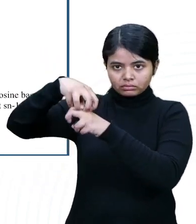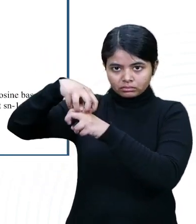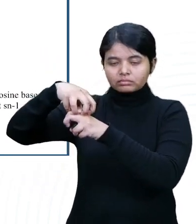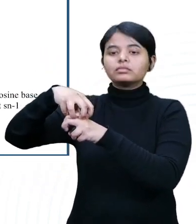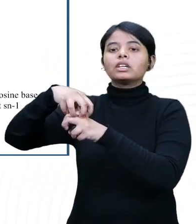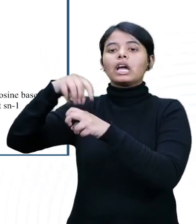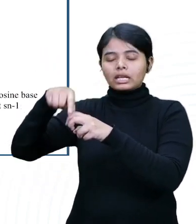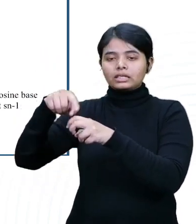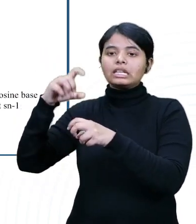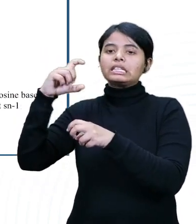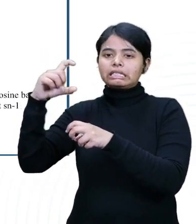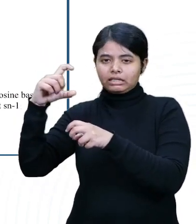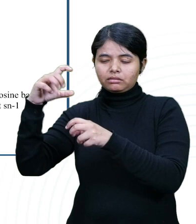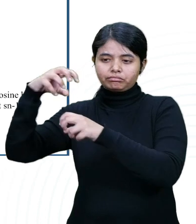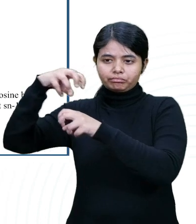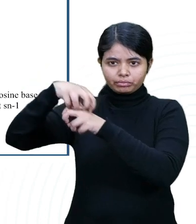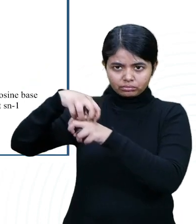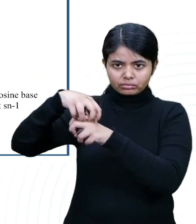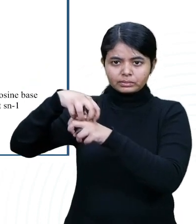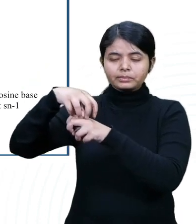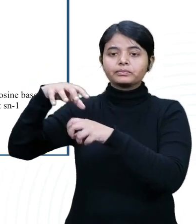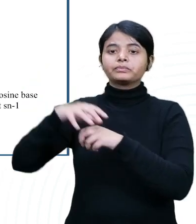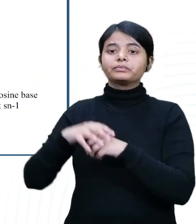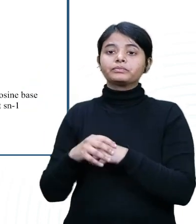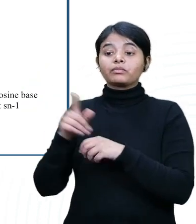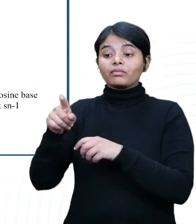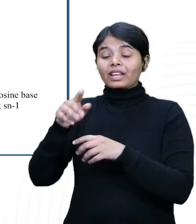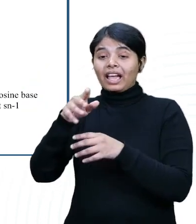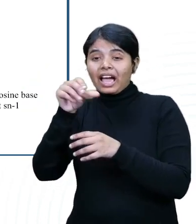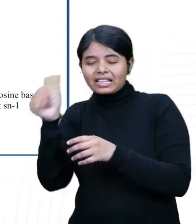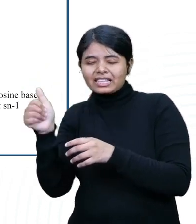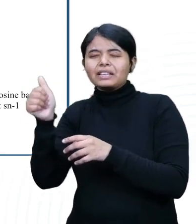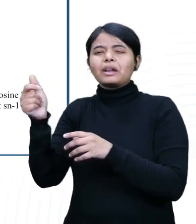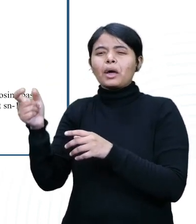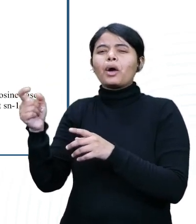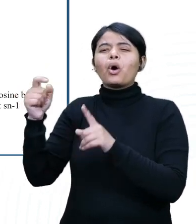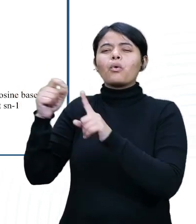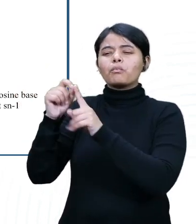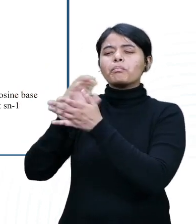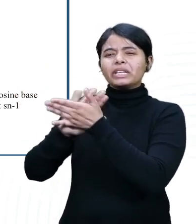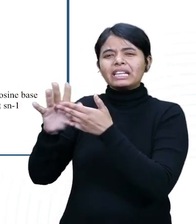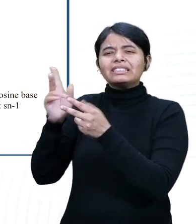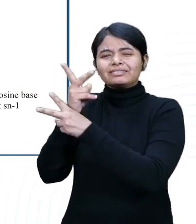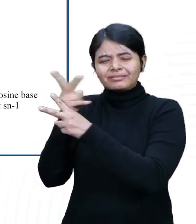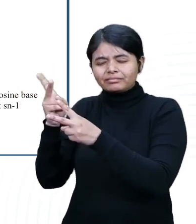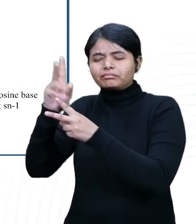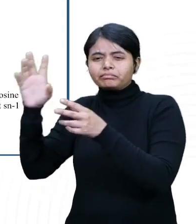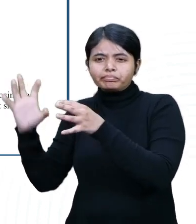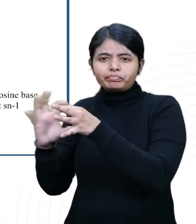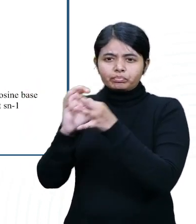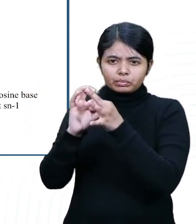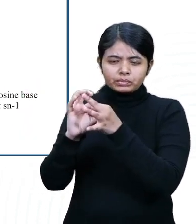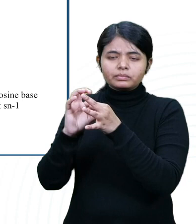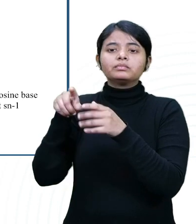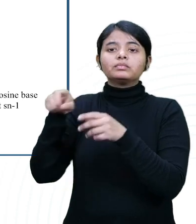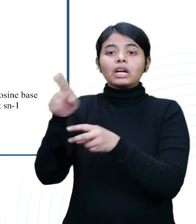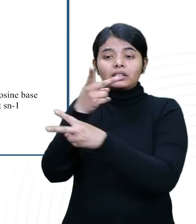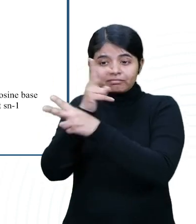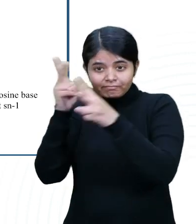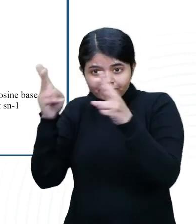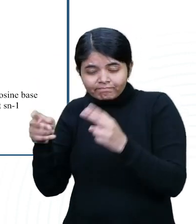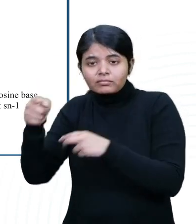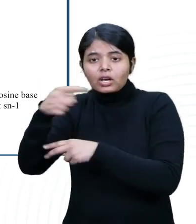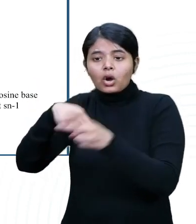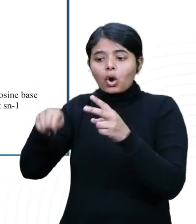term stands for glycosyl inositol phospholipids, which are the most abundant surface glycoconjugates of Trypanosoma cruzi.